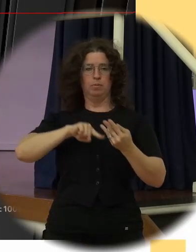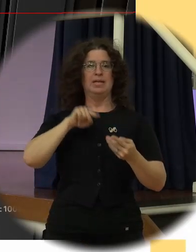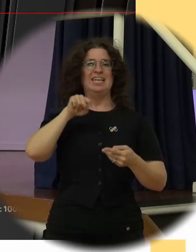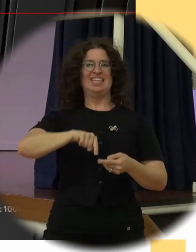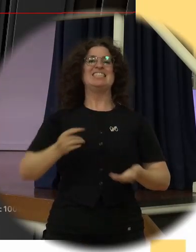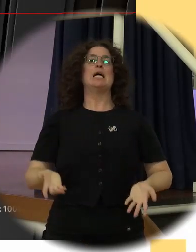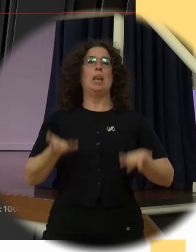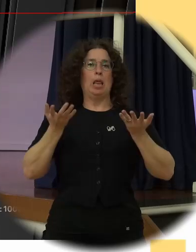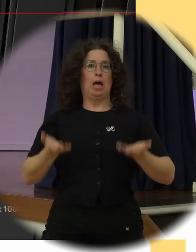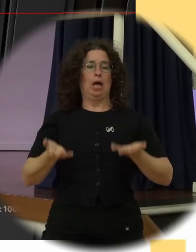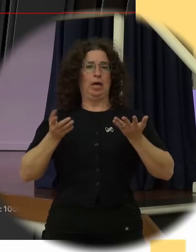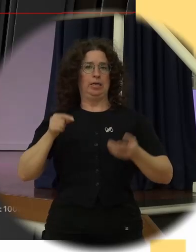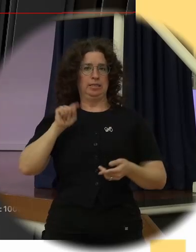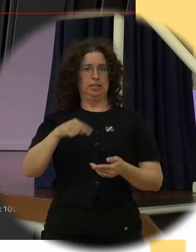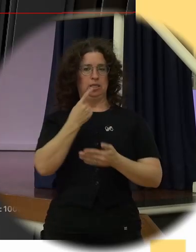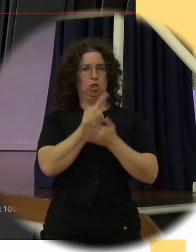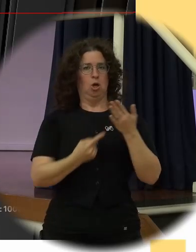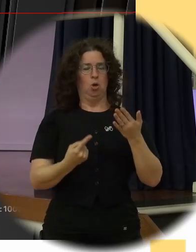one. This only has